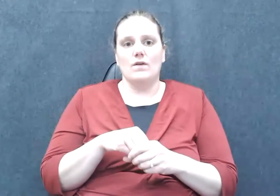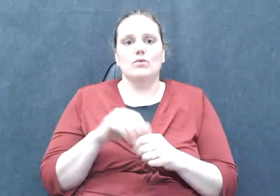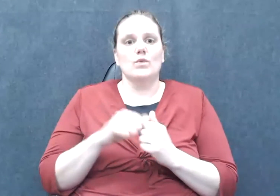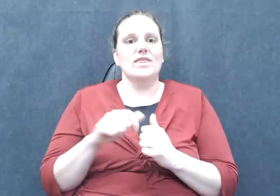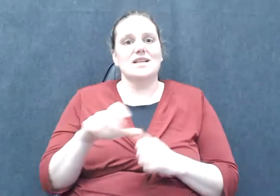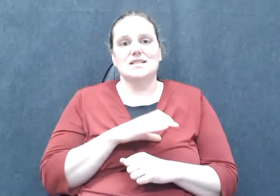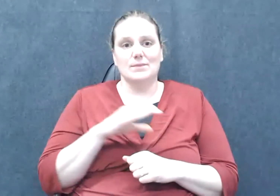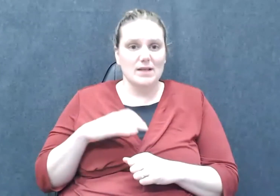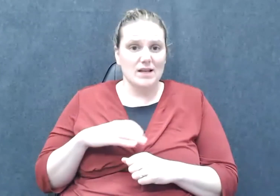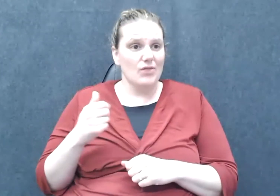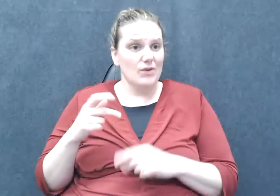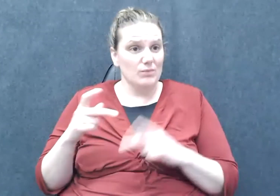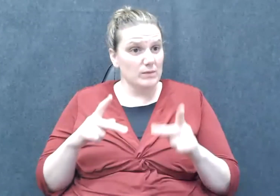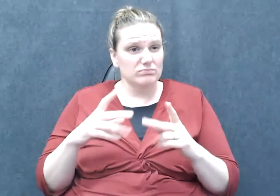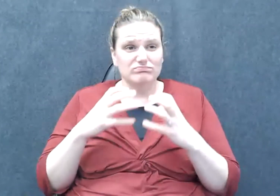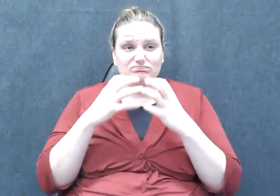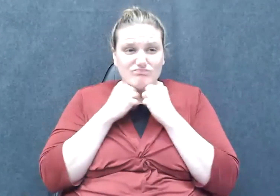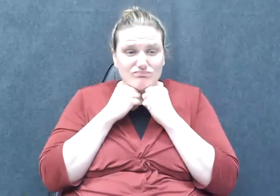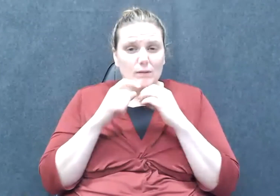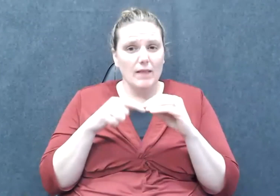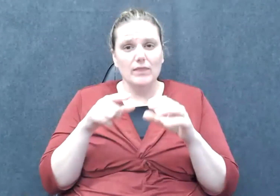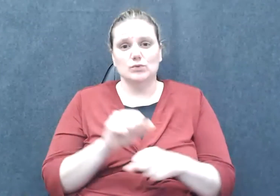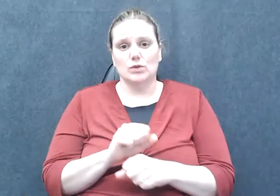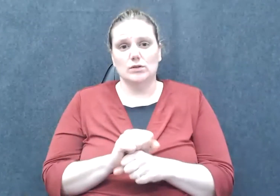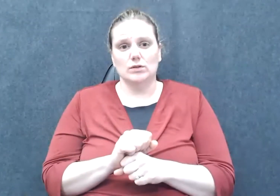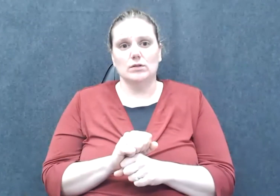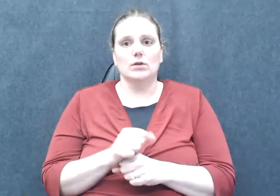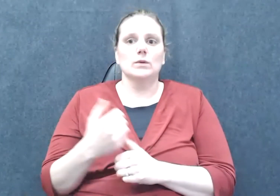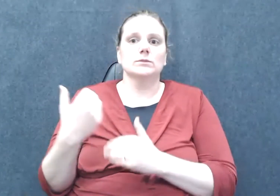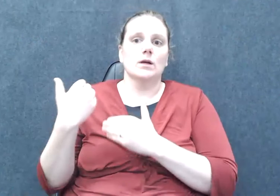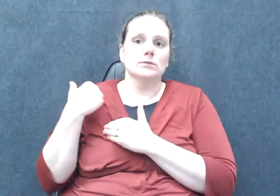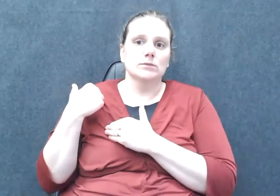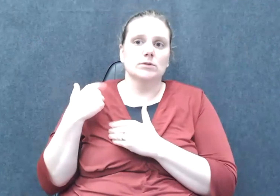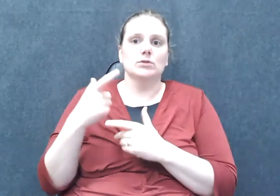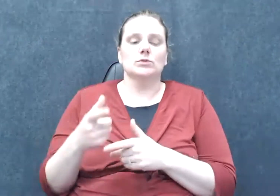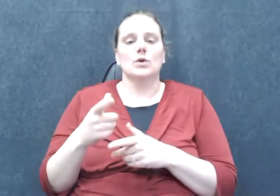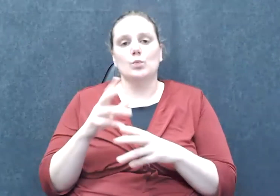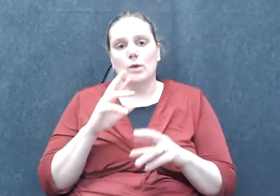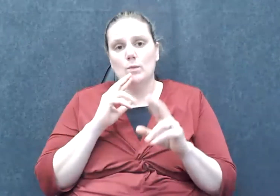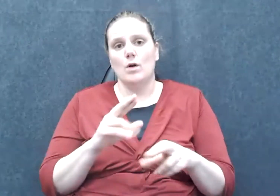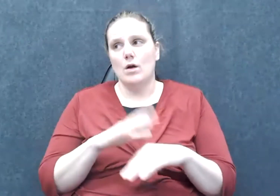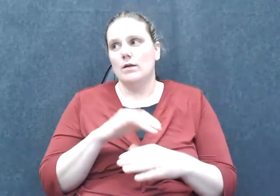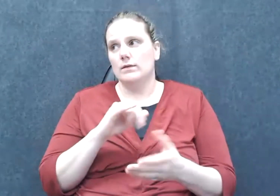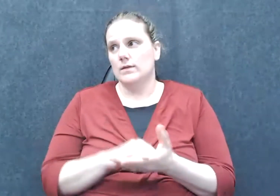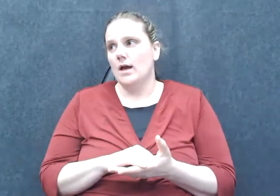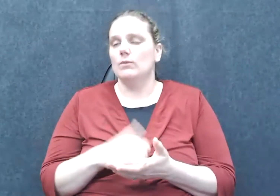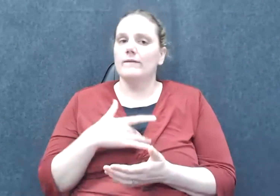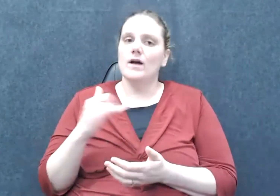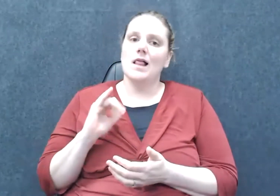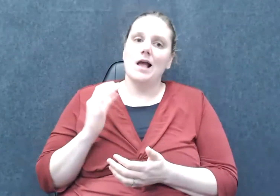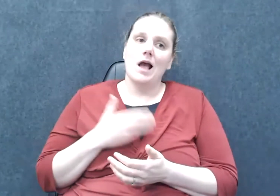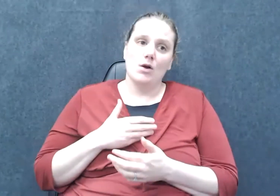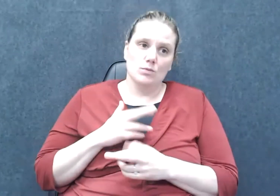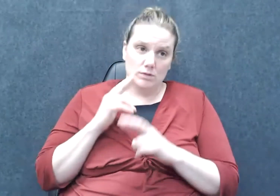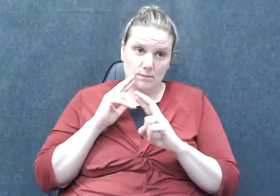and others, how much they care about this work and the responsibility you carry in reporting out on it. So we felt like it was our